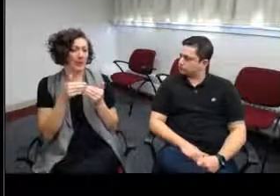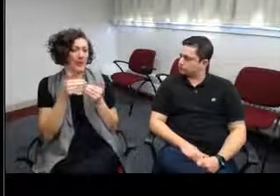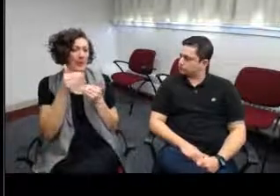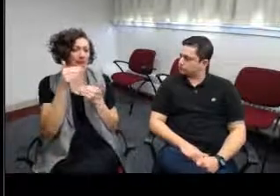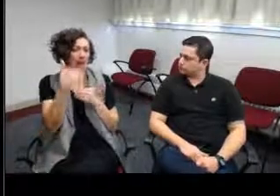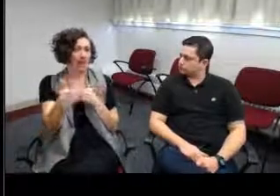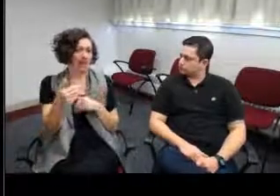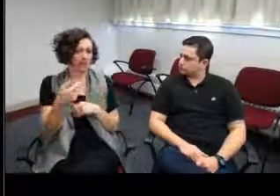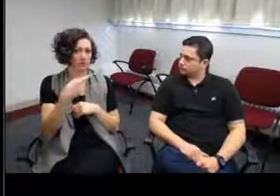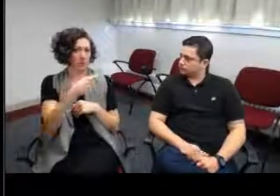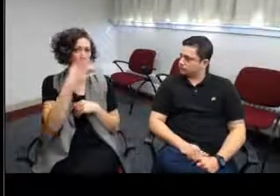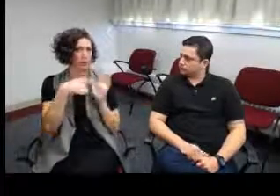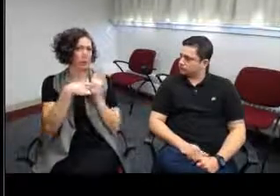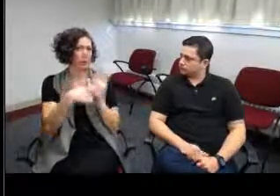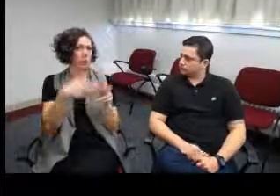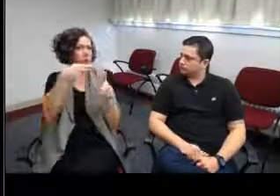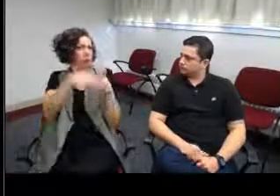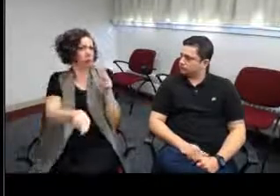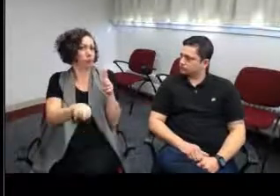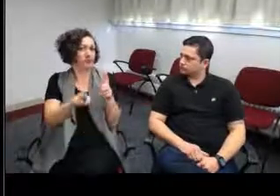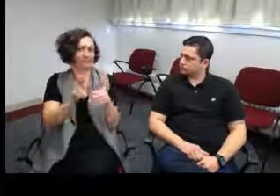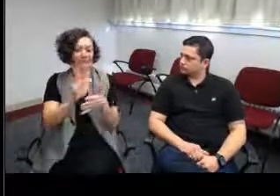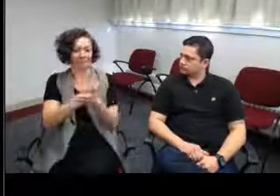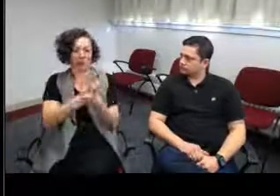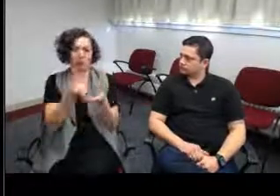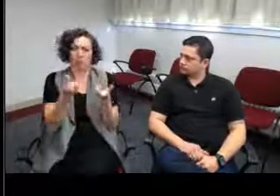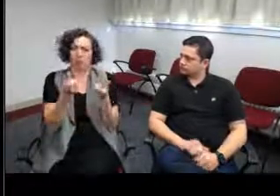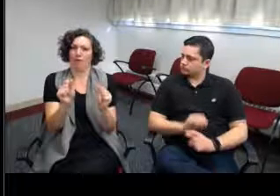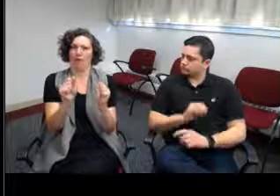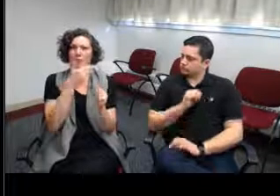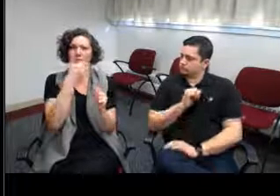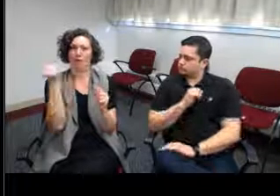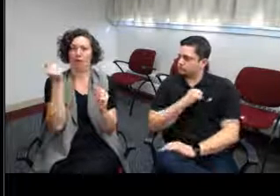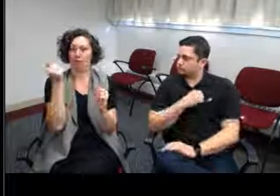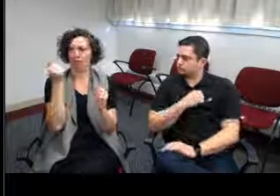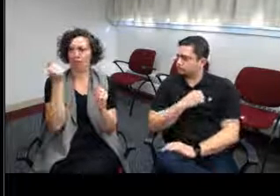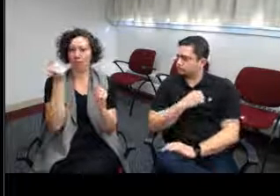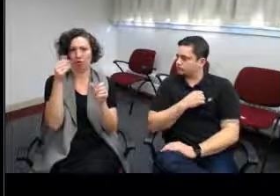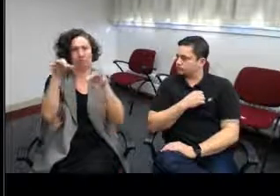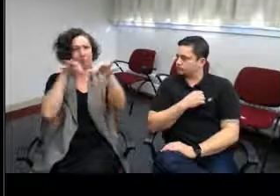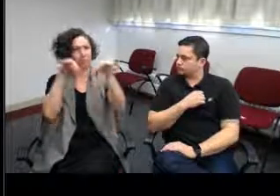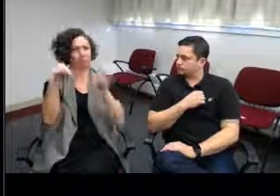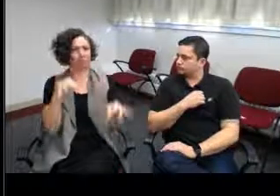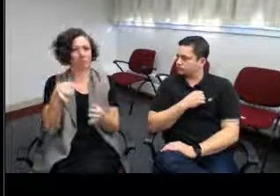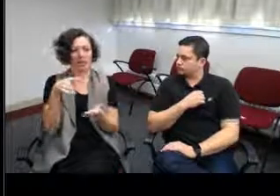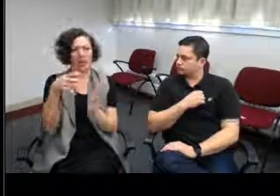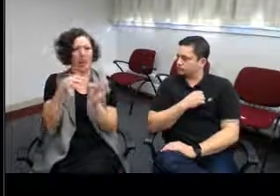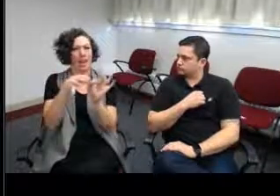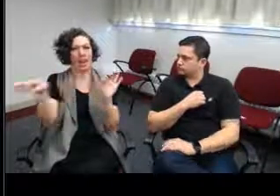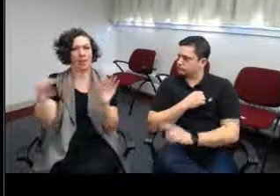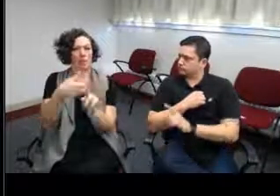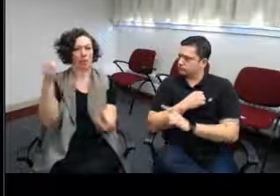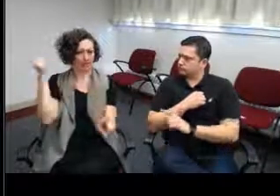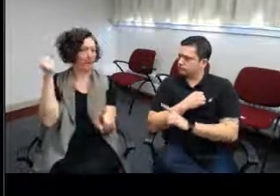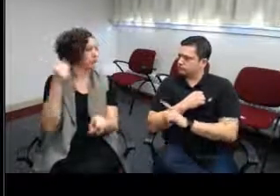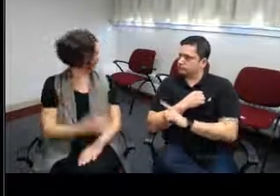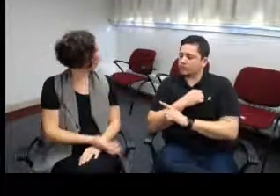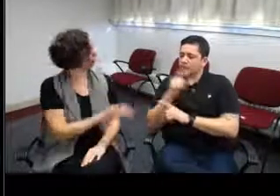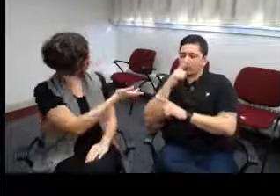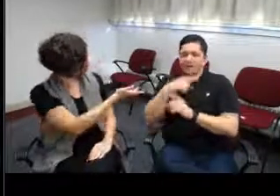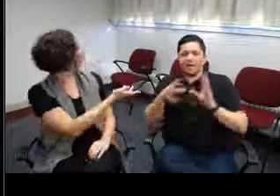issues, and language issues in the future. We will show a short video to help better explain